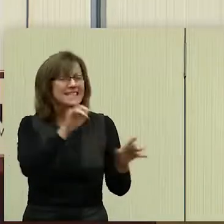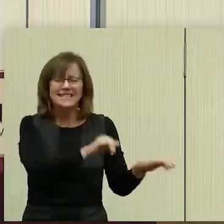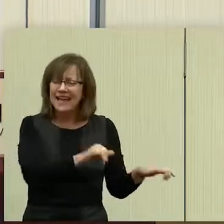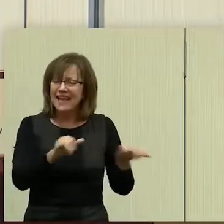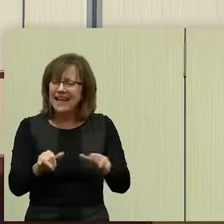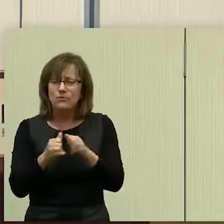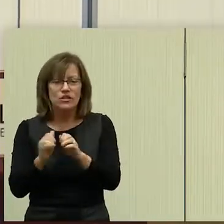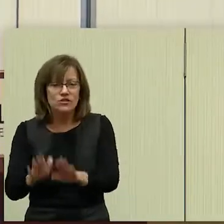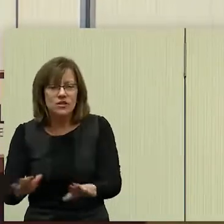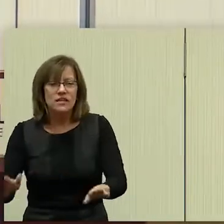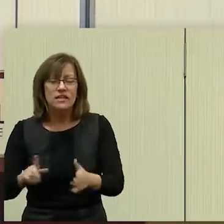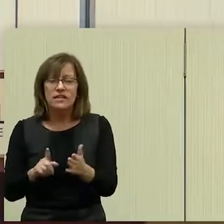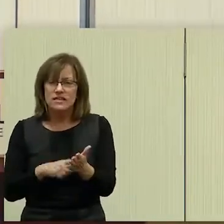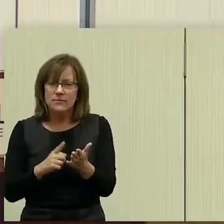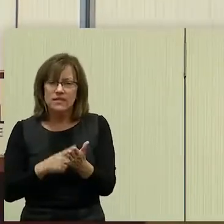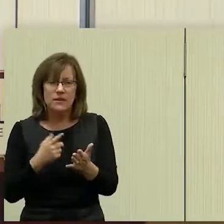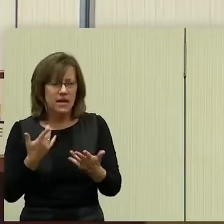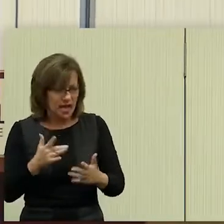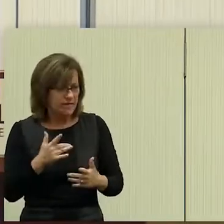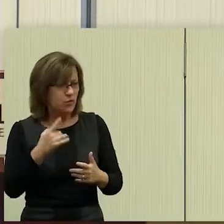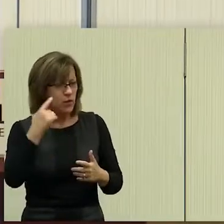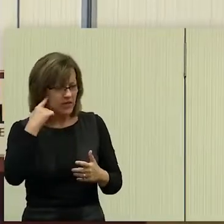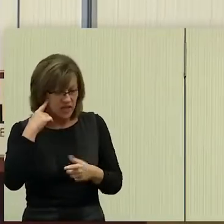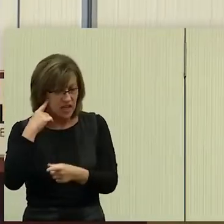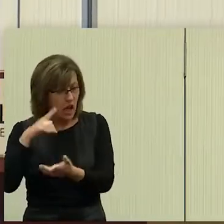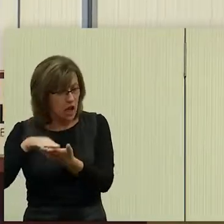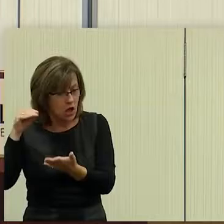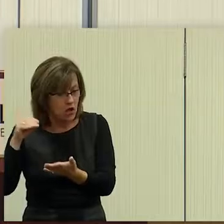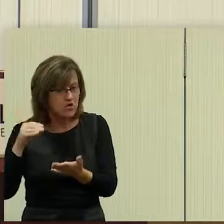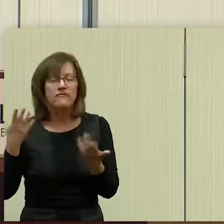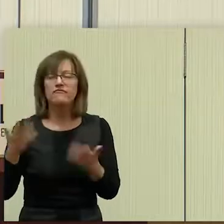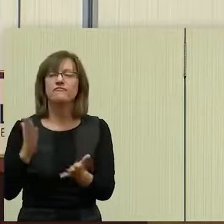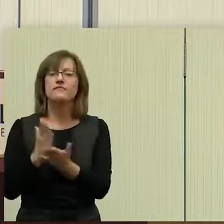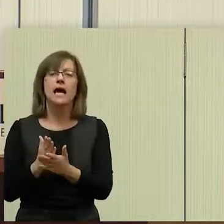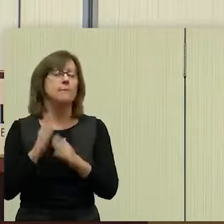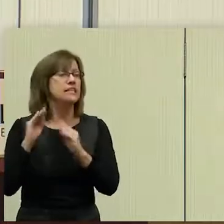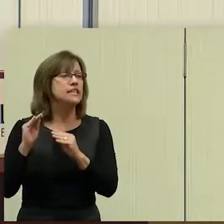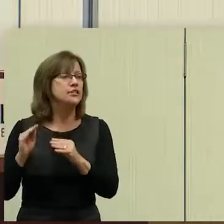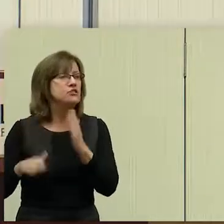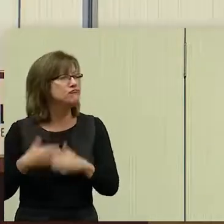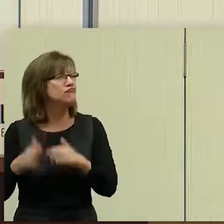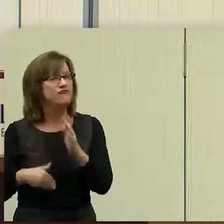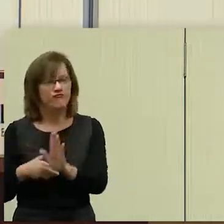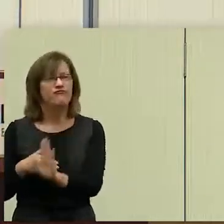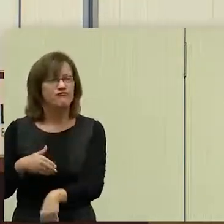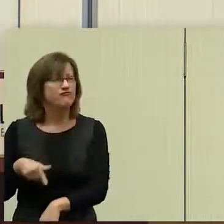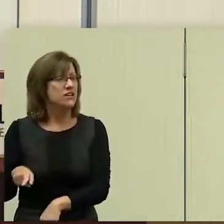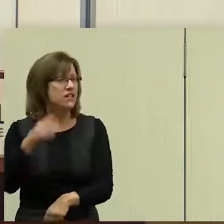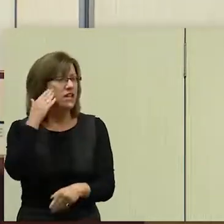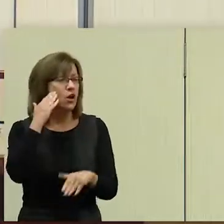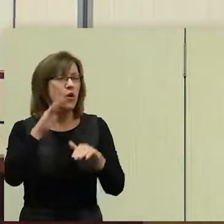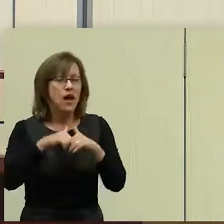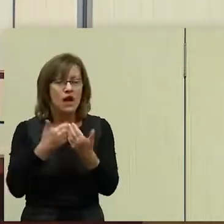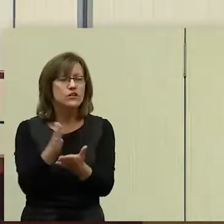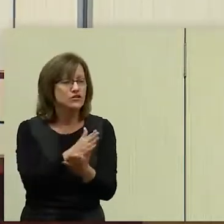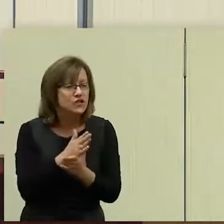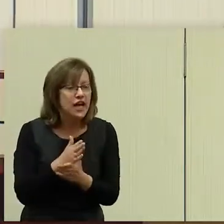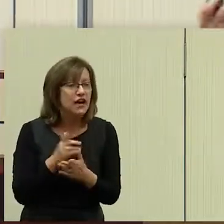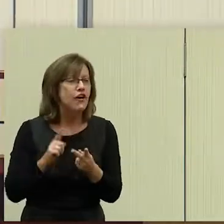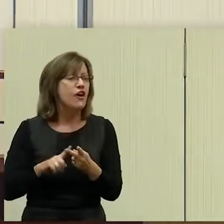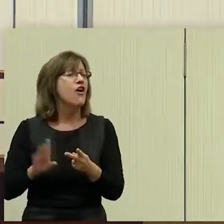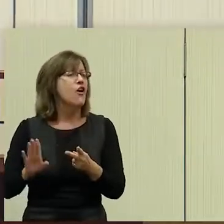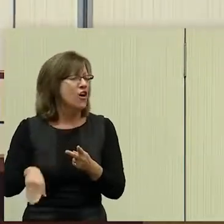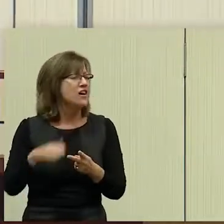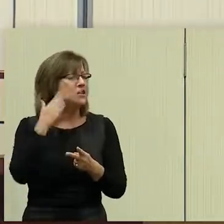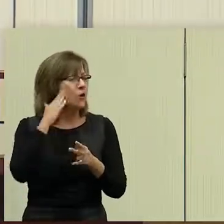that sometimes we stop after we think they've acquired the skill, and we think, oh, they know how to share. They know how